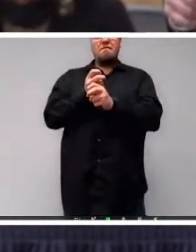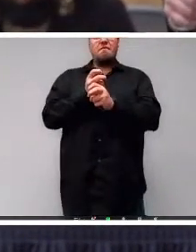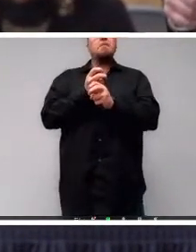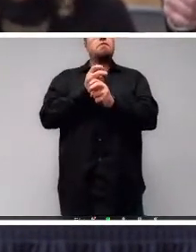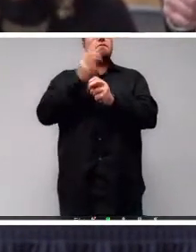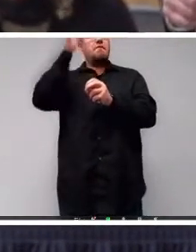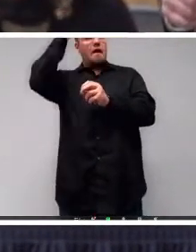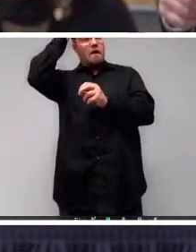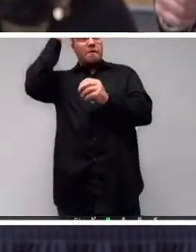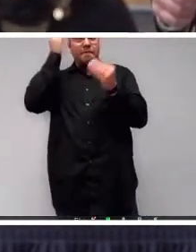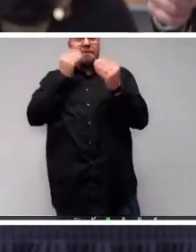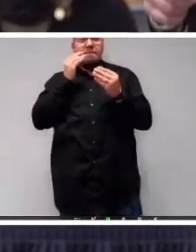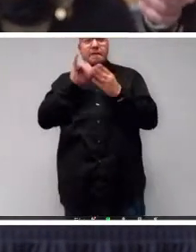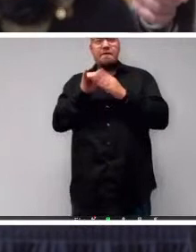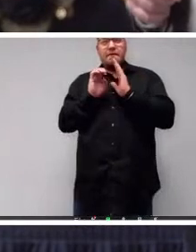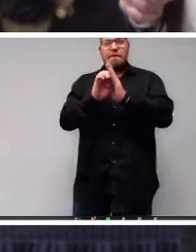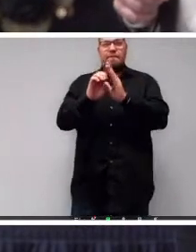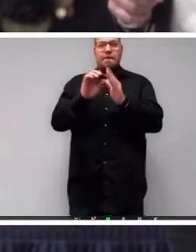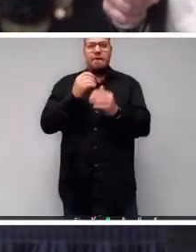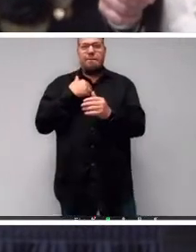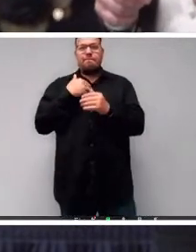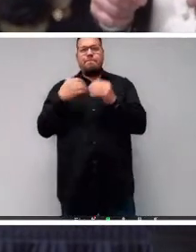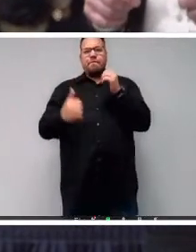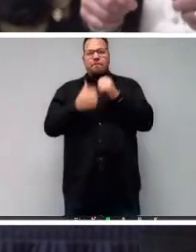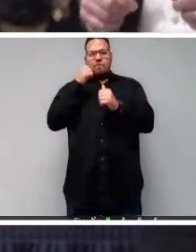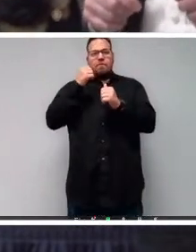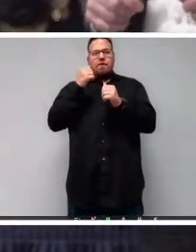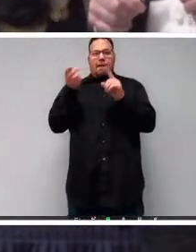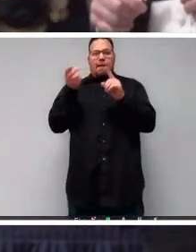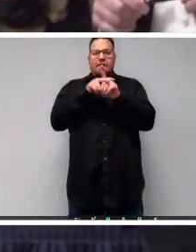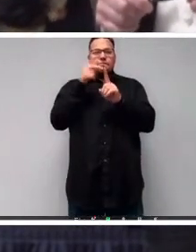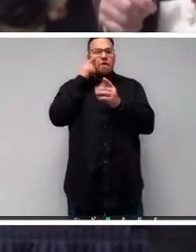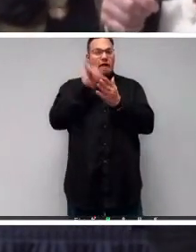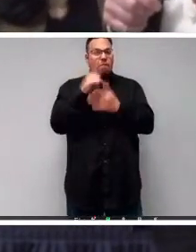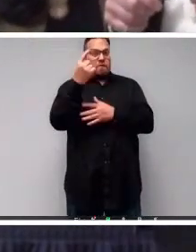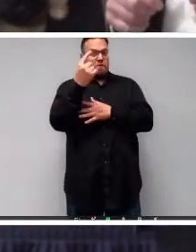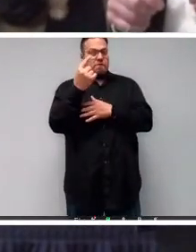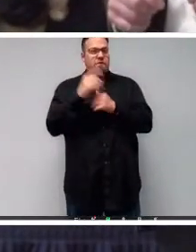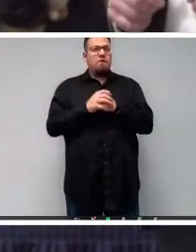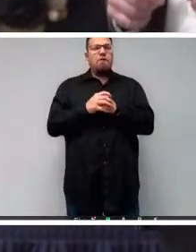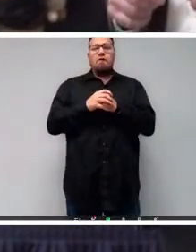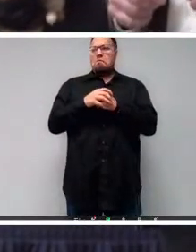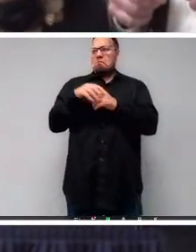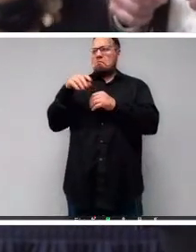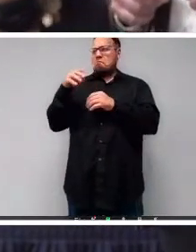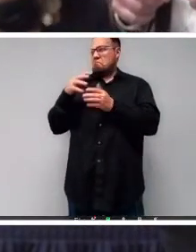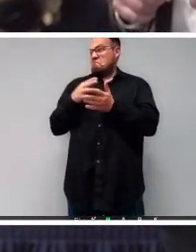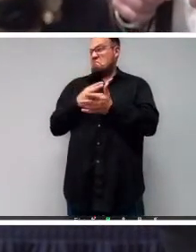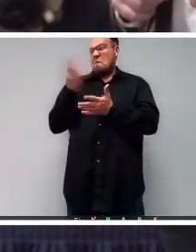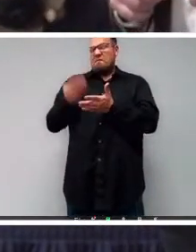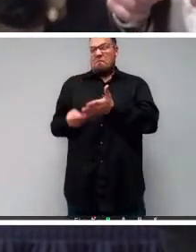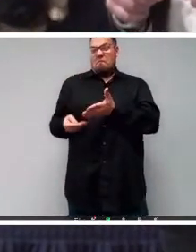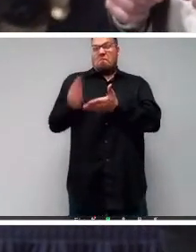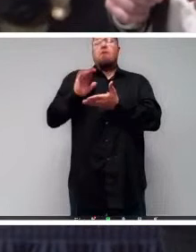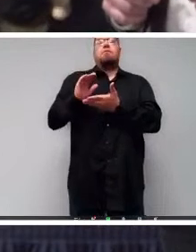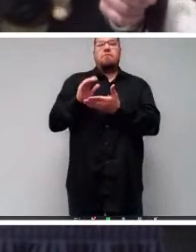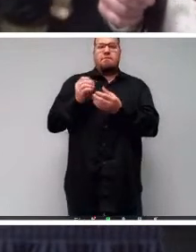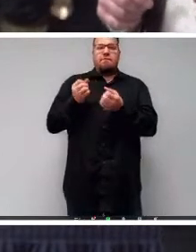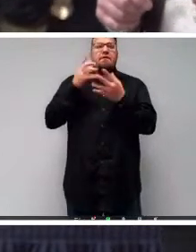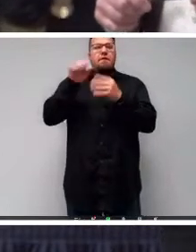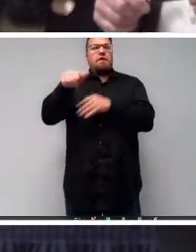example because it's the one for which I get the most applications, often about four times as many applications as spots.